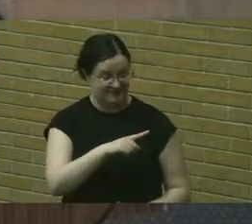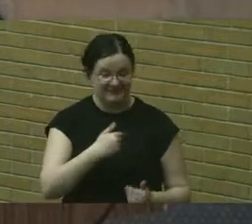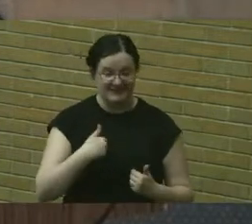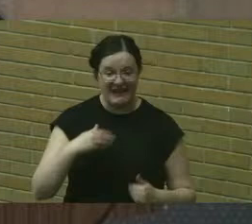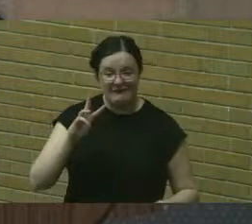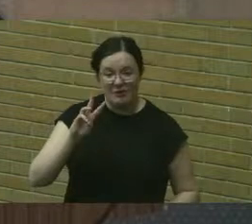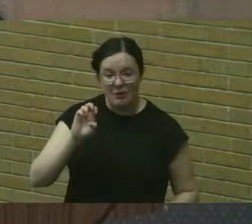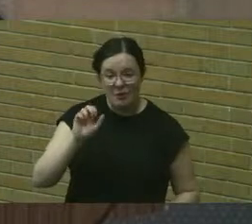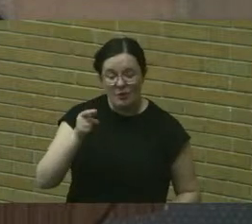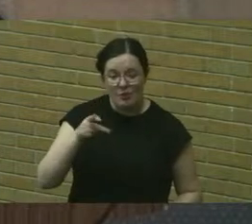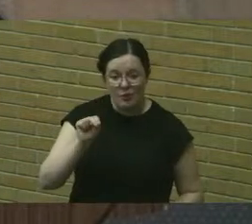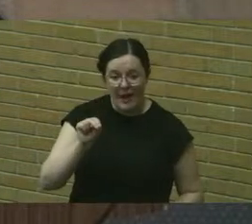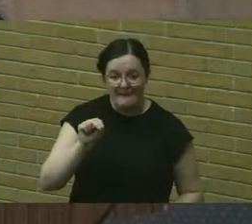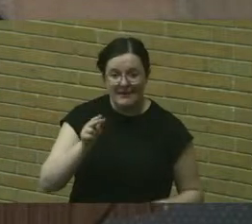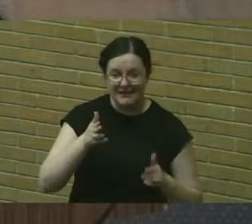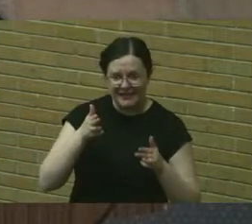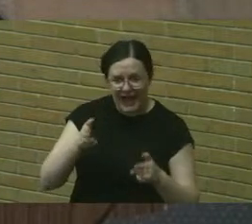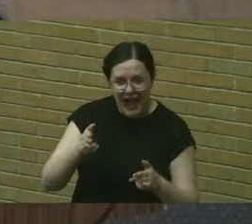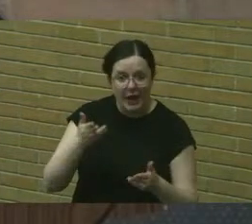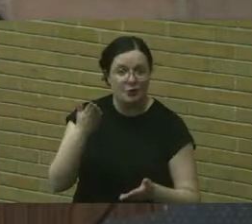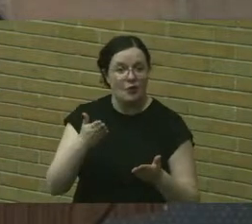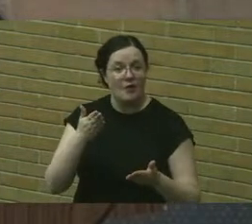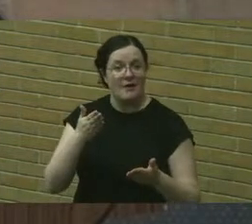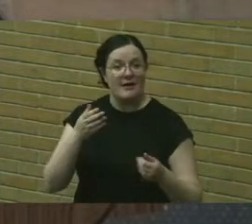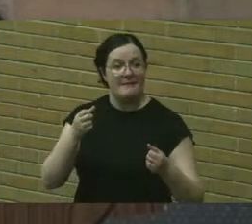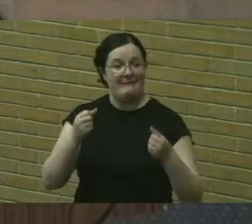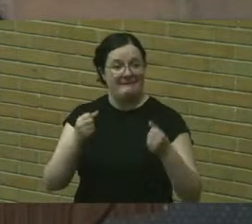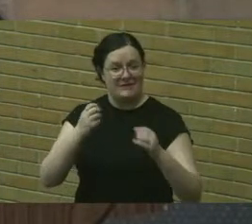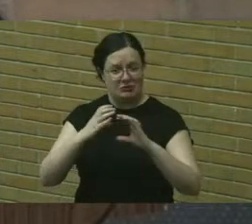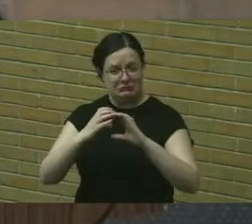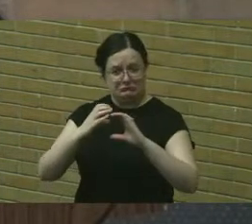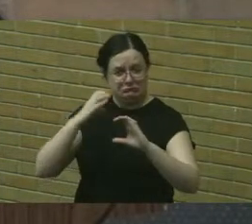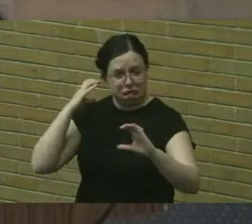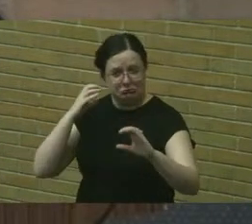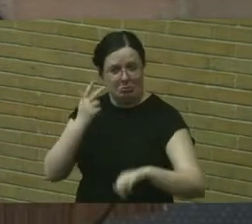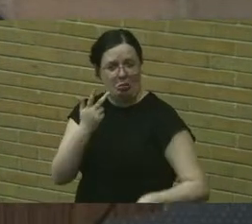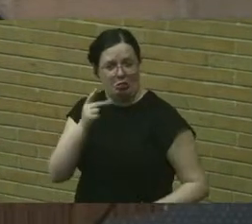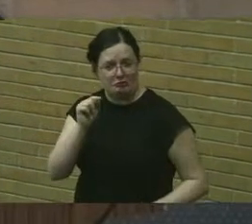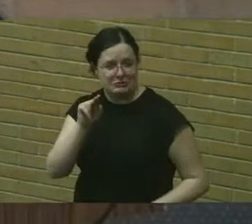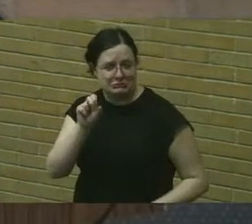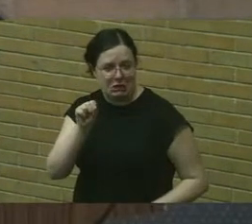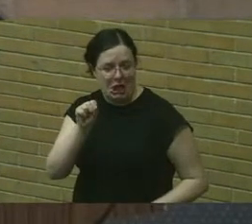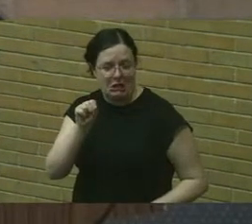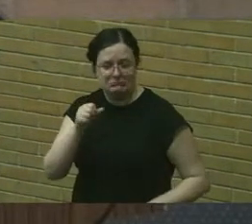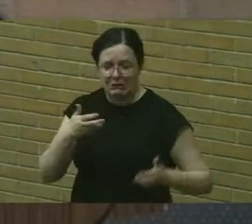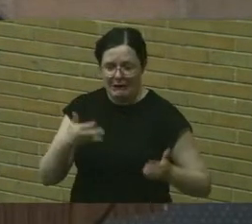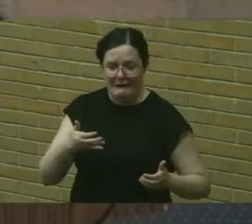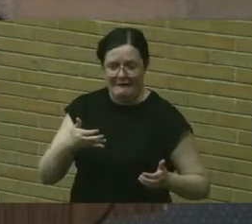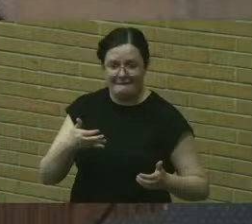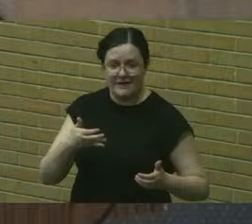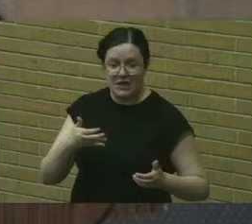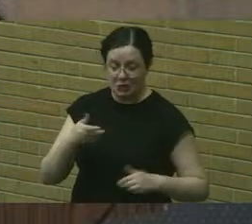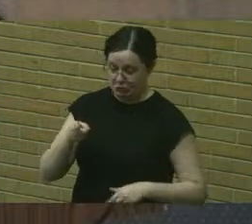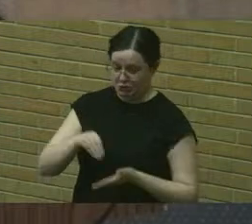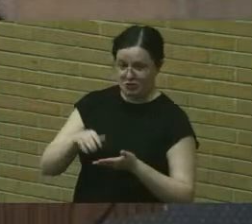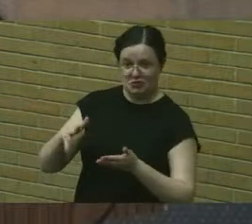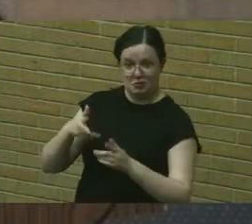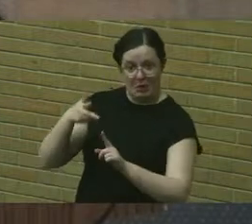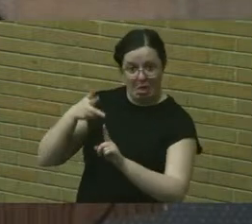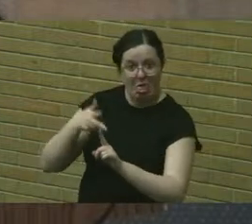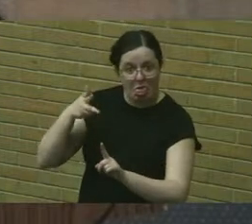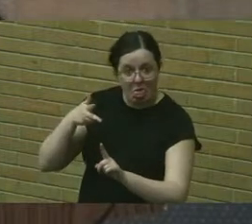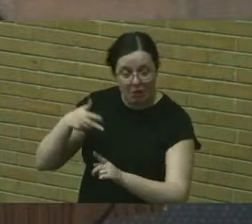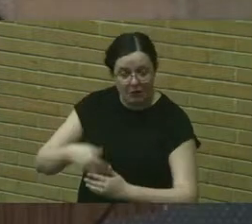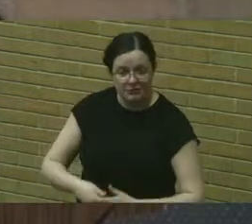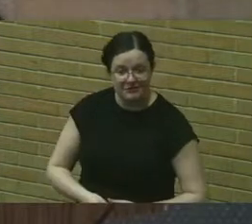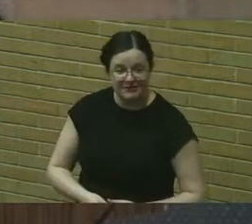guns, or even vehicles that are 3 tons and more. And they're rammed into students, or